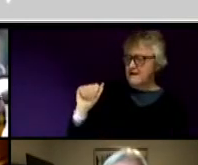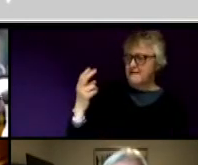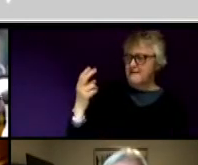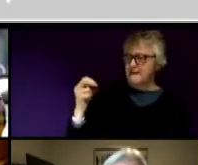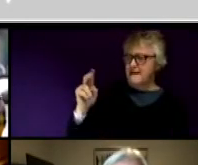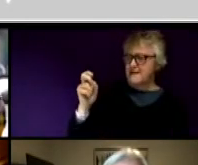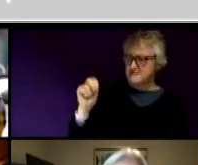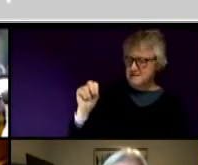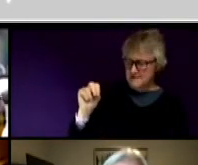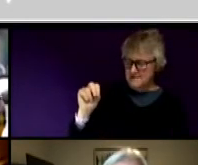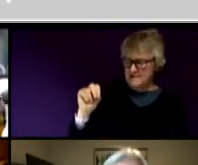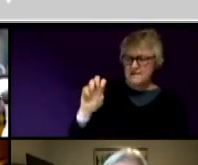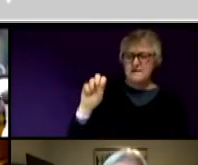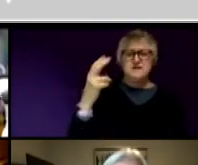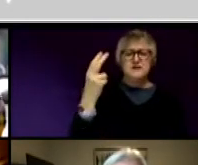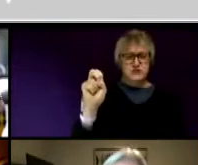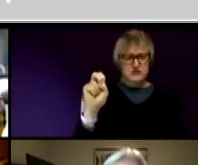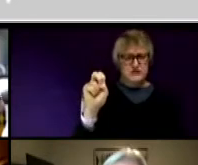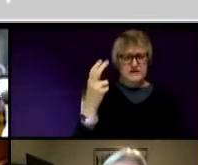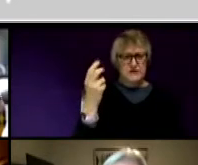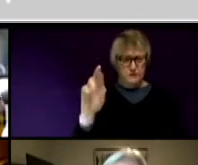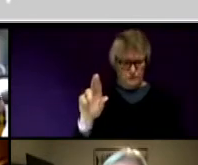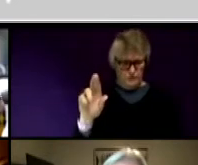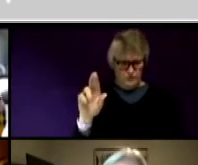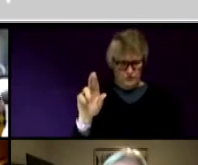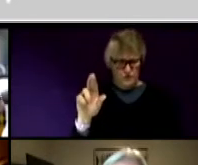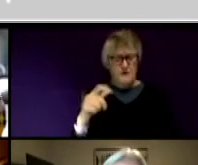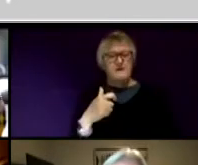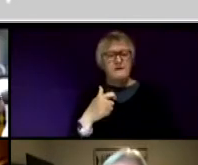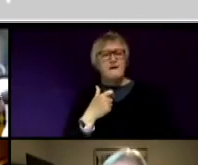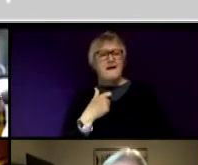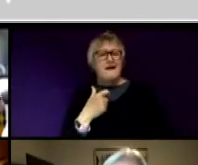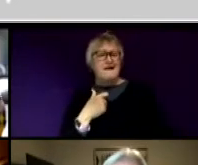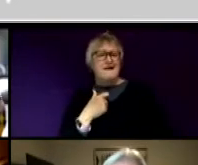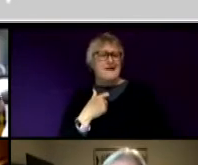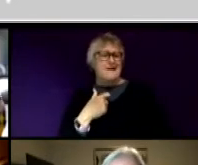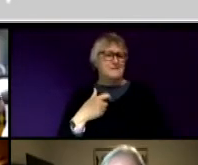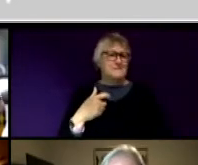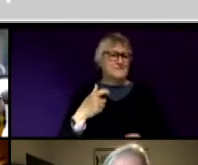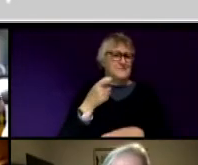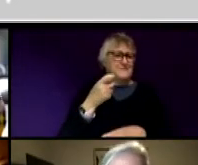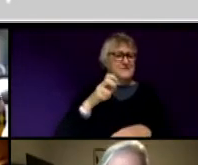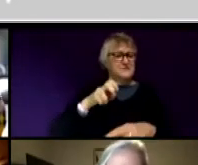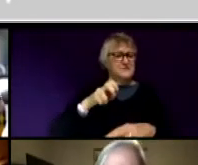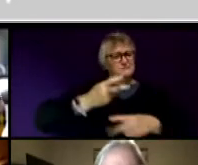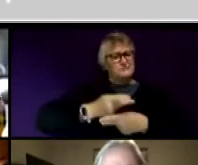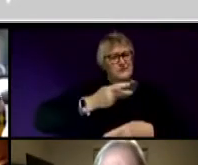her. I chair the Youth Subcommittee for PCCEP.